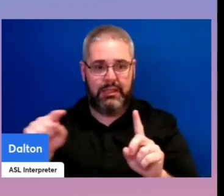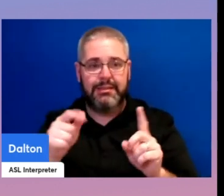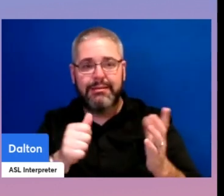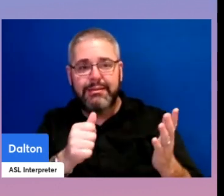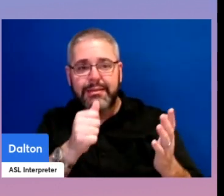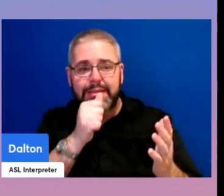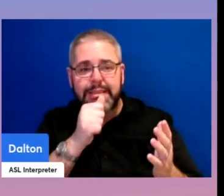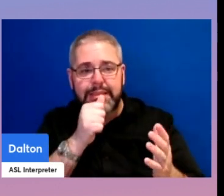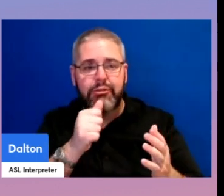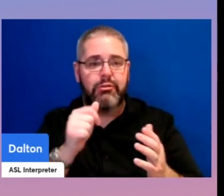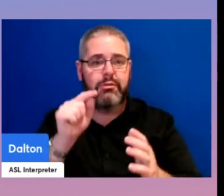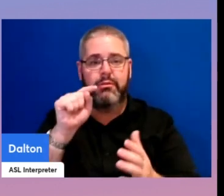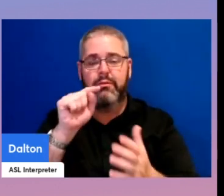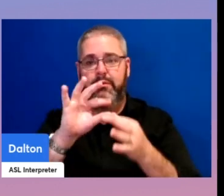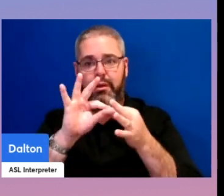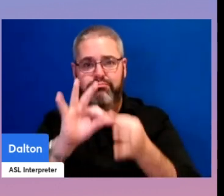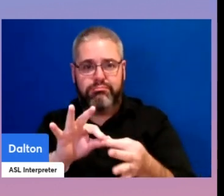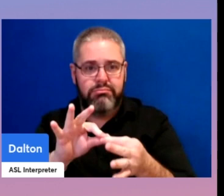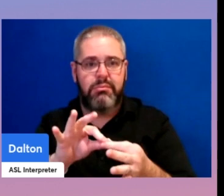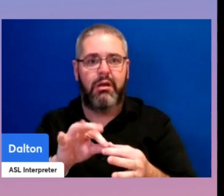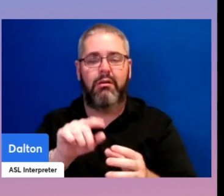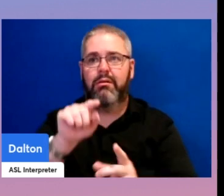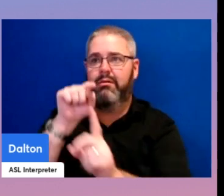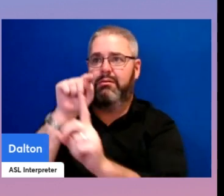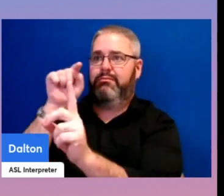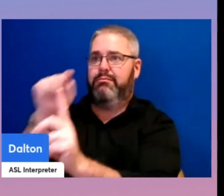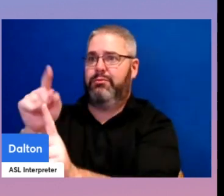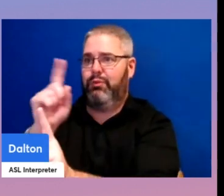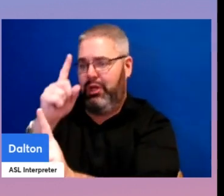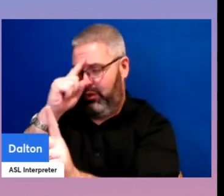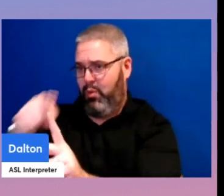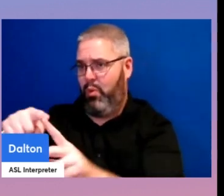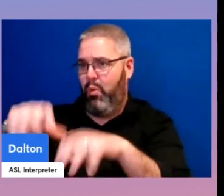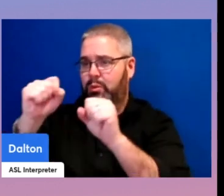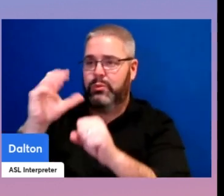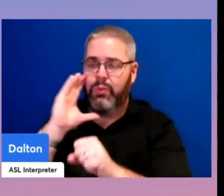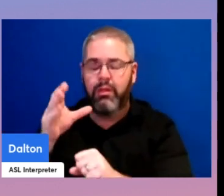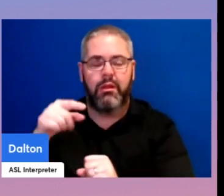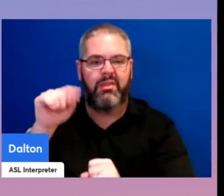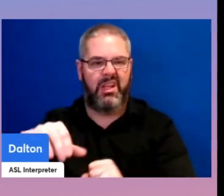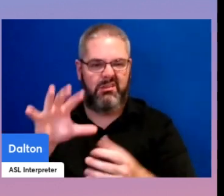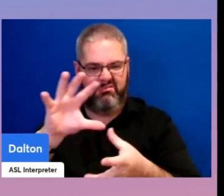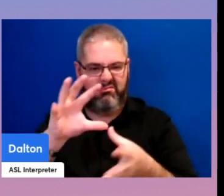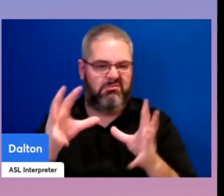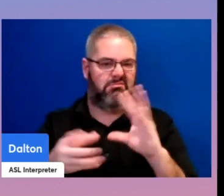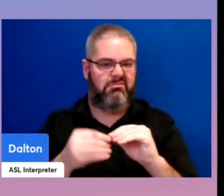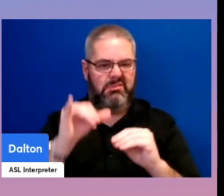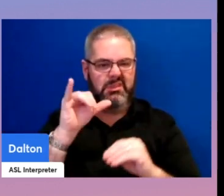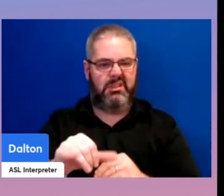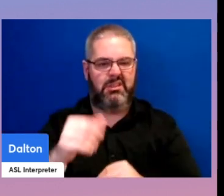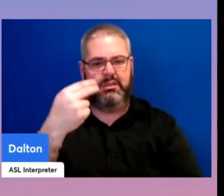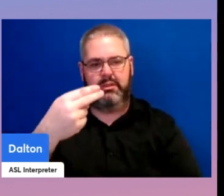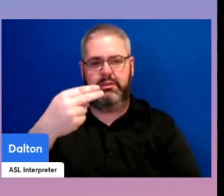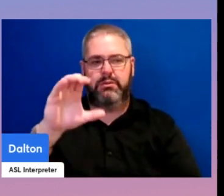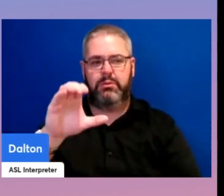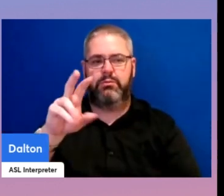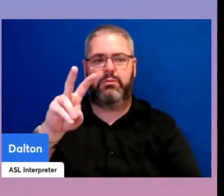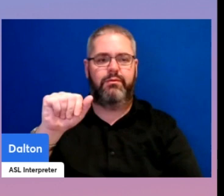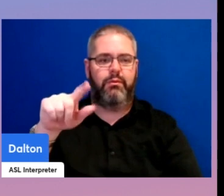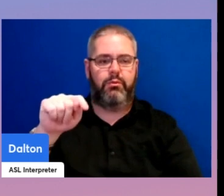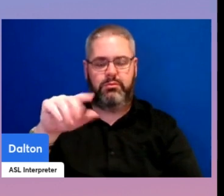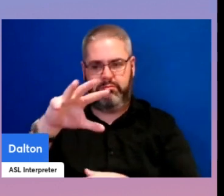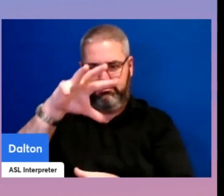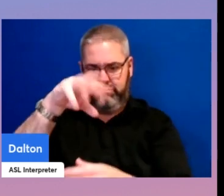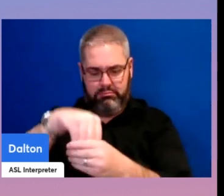and destinations. These three key concepts in Secret Sync are centrally provisioned in HashiCorp Vault, and